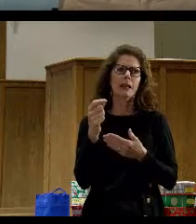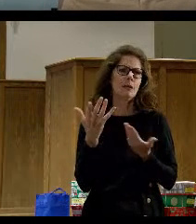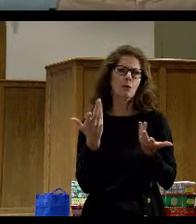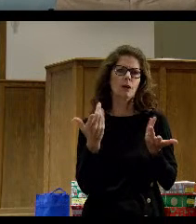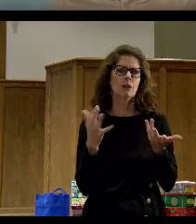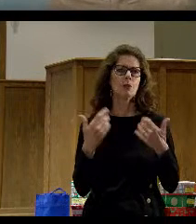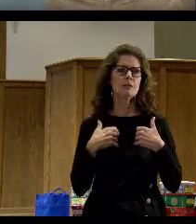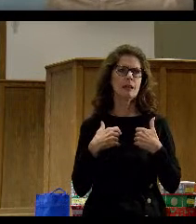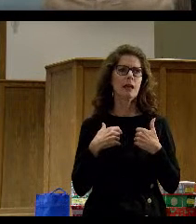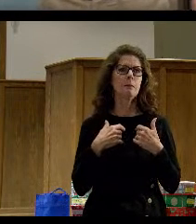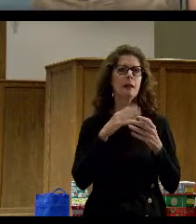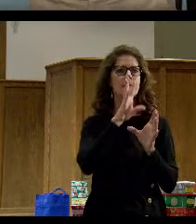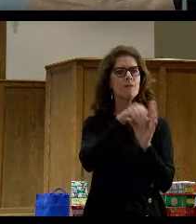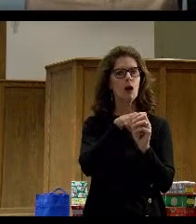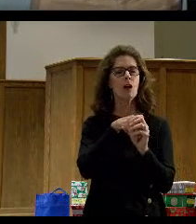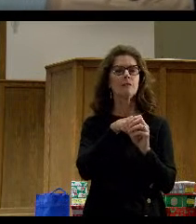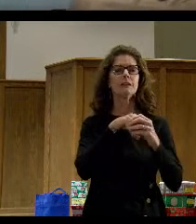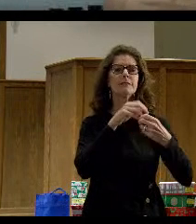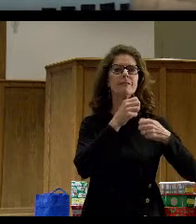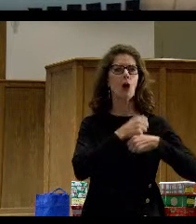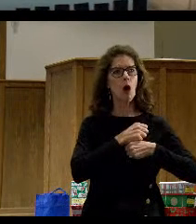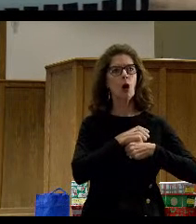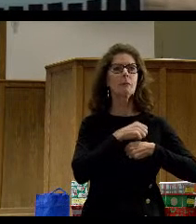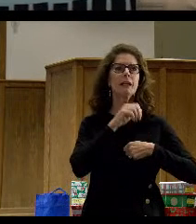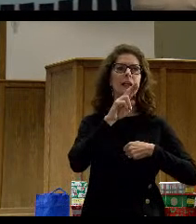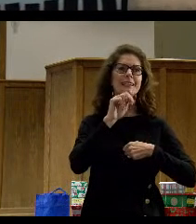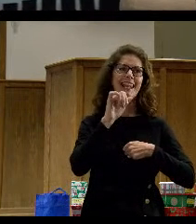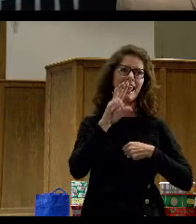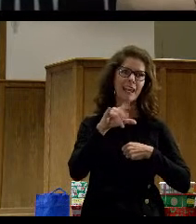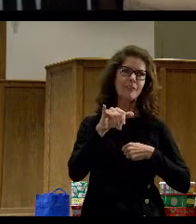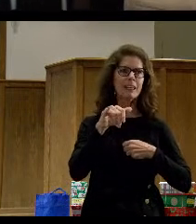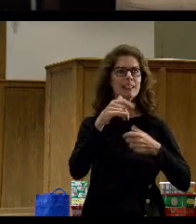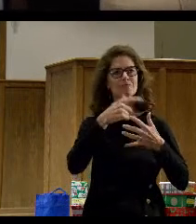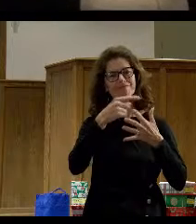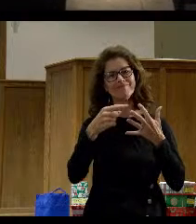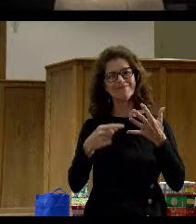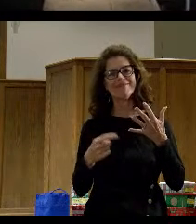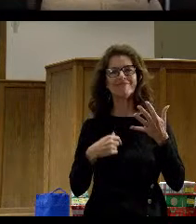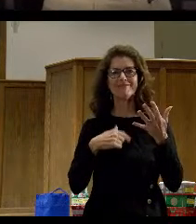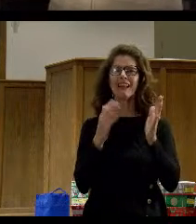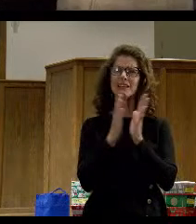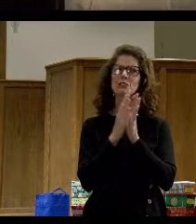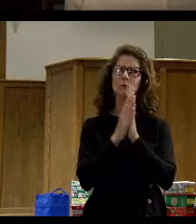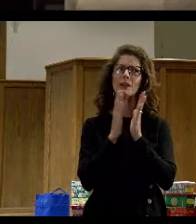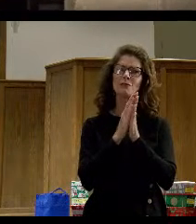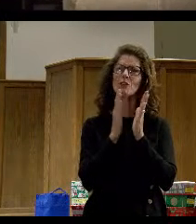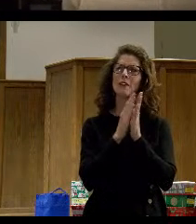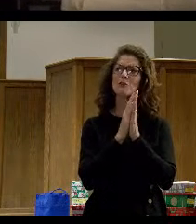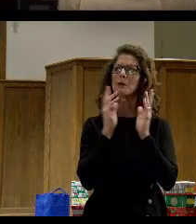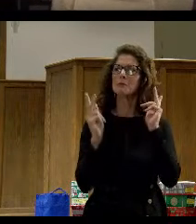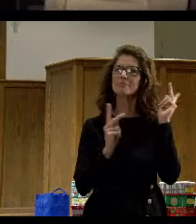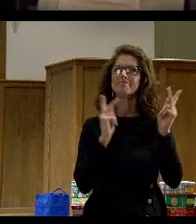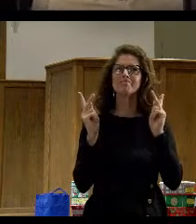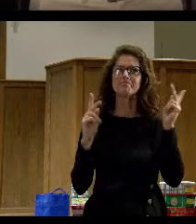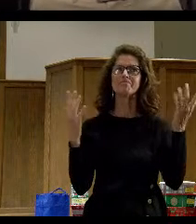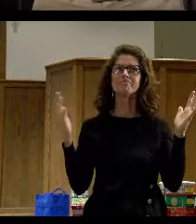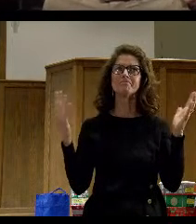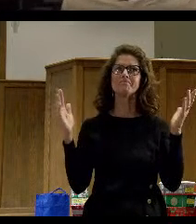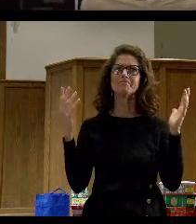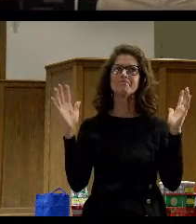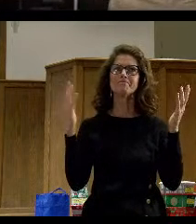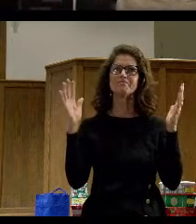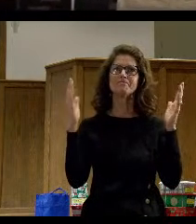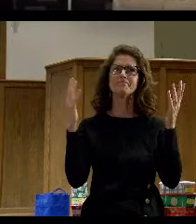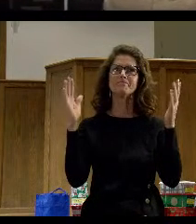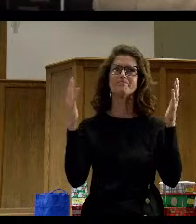services. And so let's express our appreciation for all of our veterans right now and the sacrifices that they've made. Absolutely. Thank you so